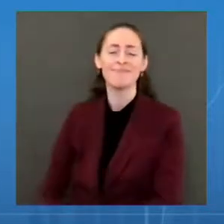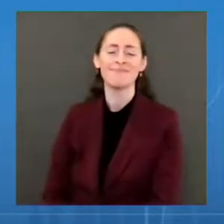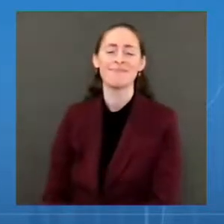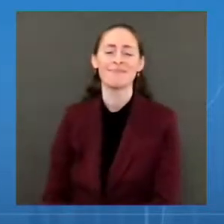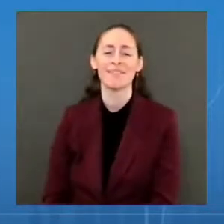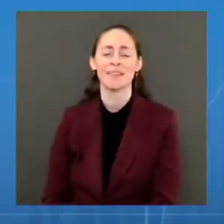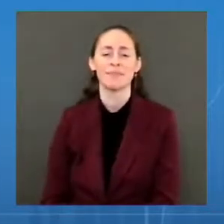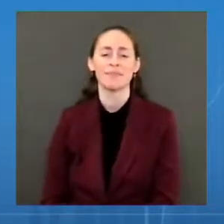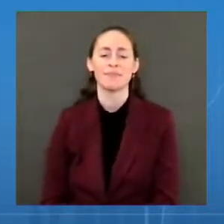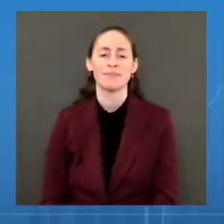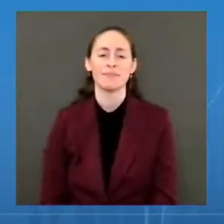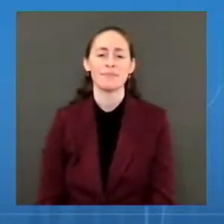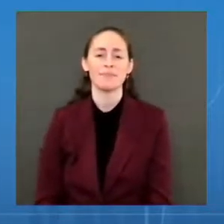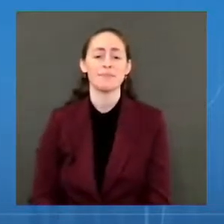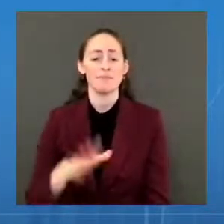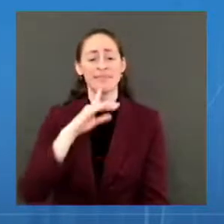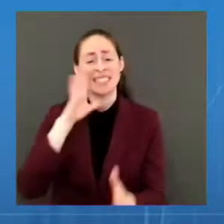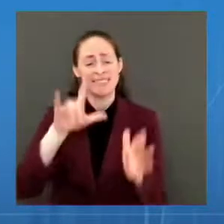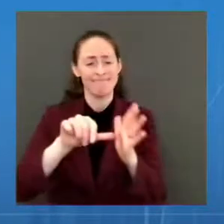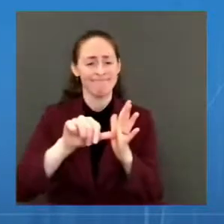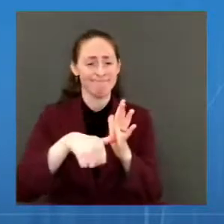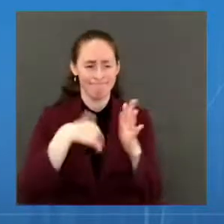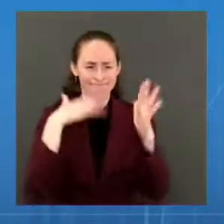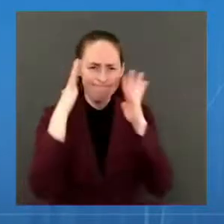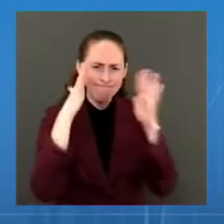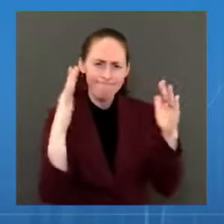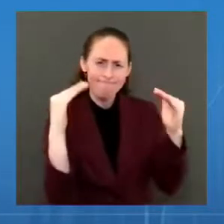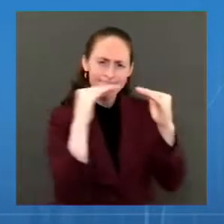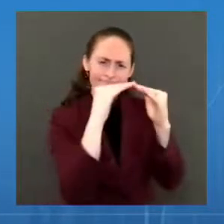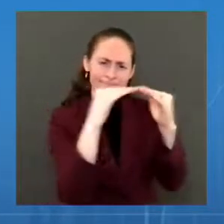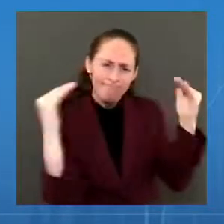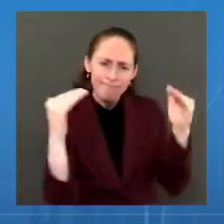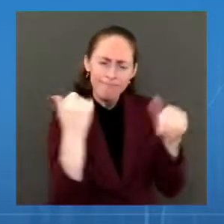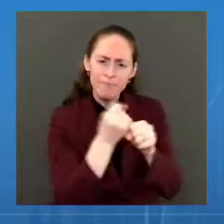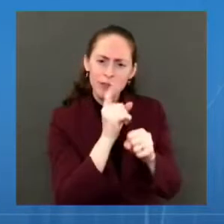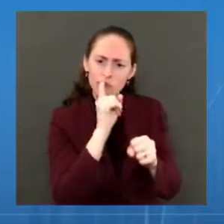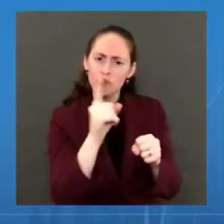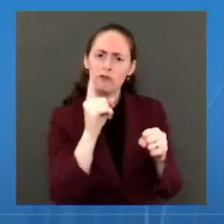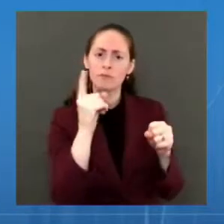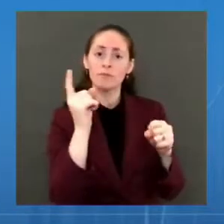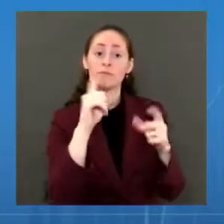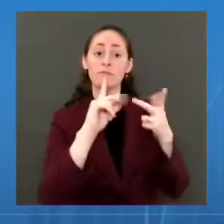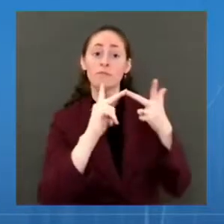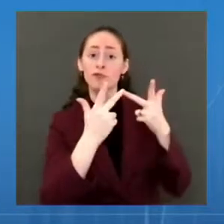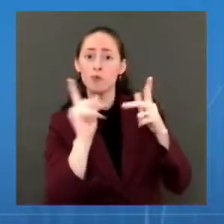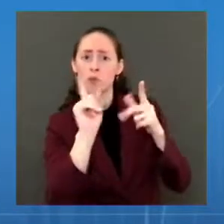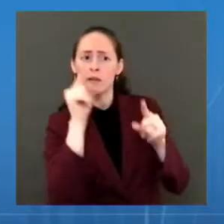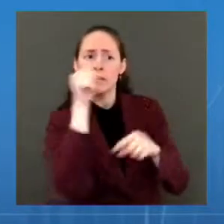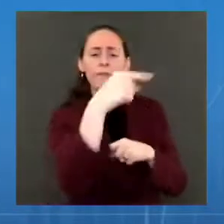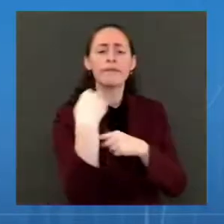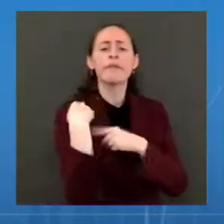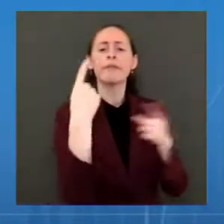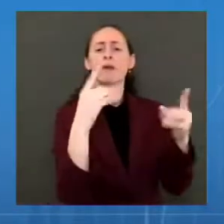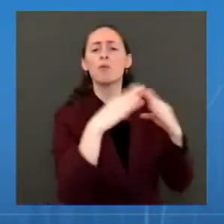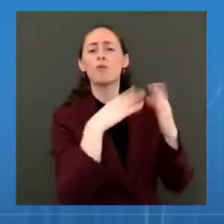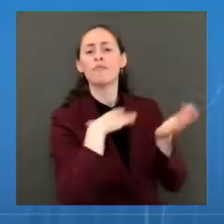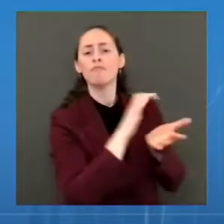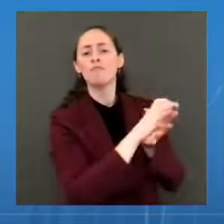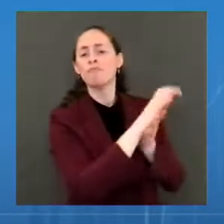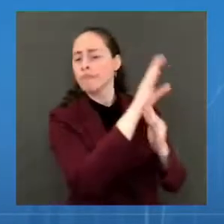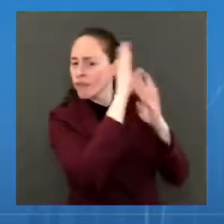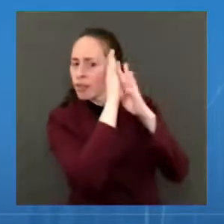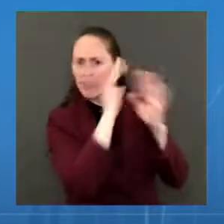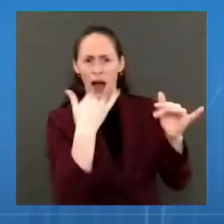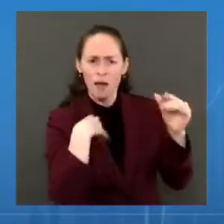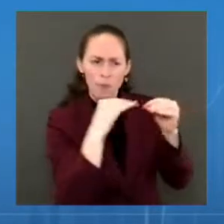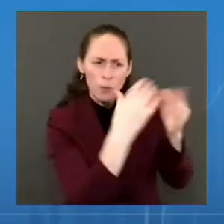work, ensuring boosters are available in the hardest hit communities and by deploying mobile clinics to bring boosters to meet people